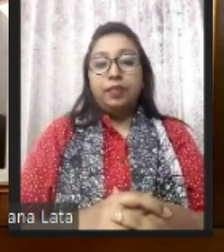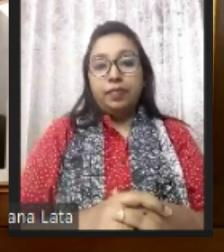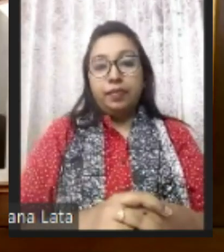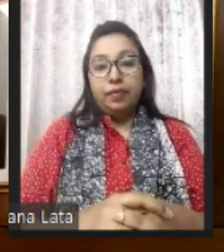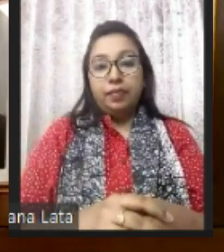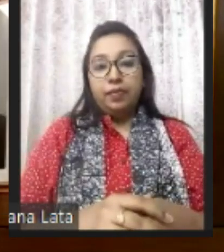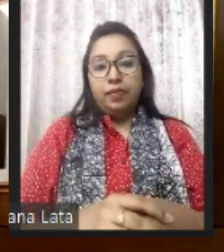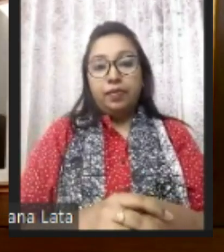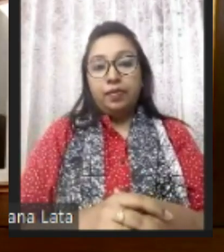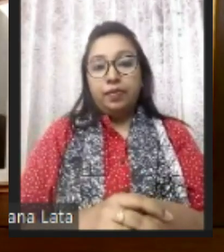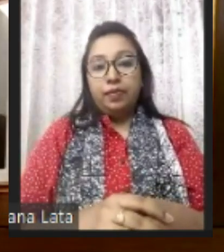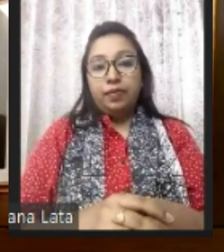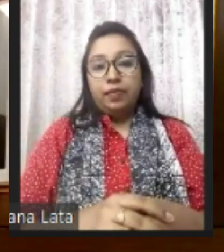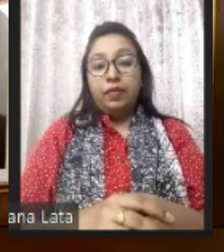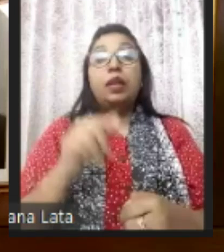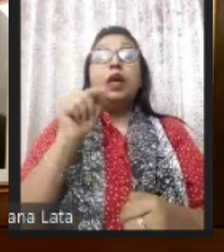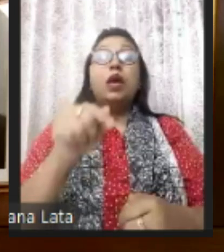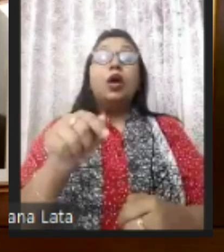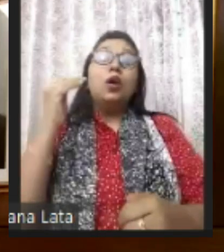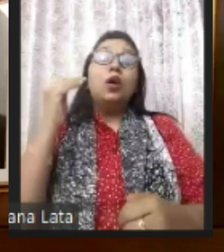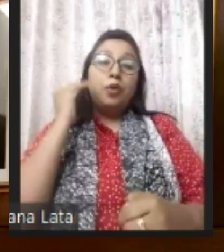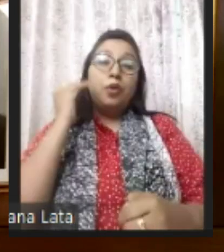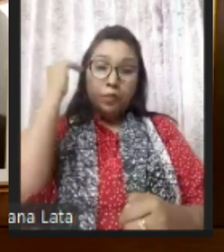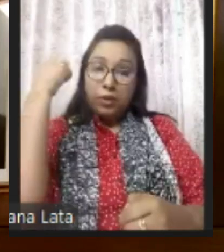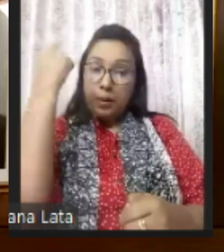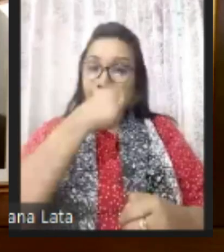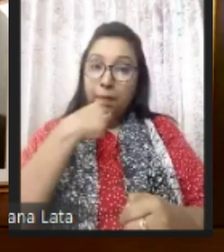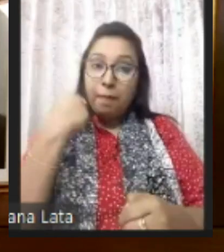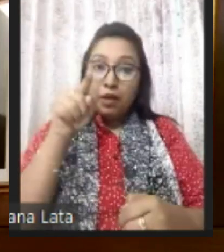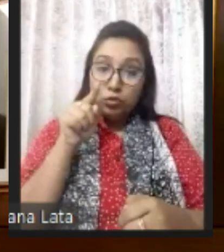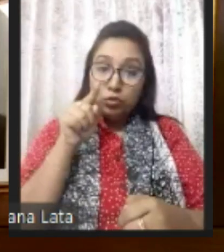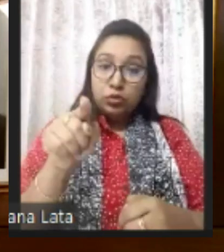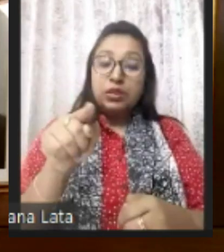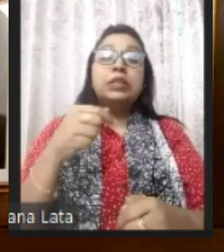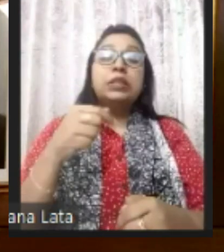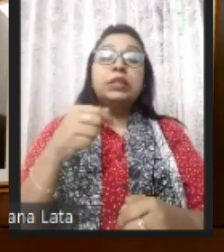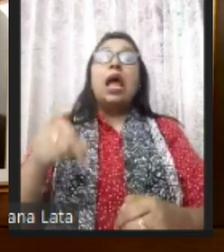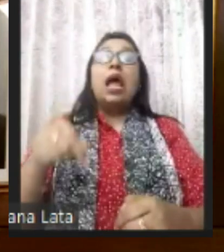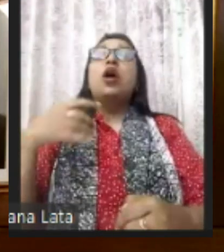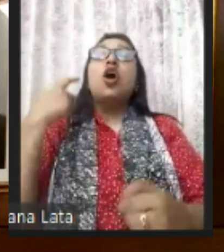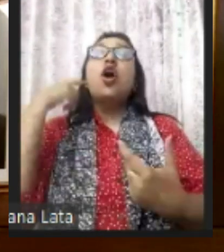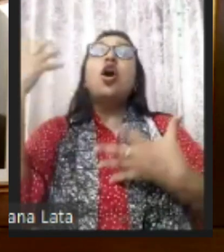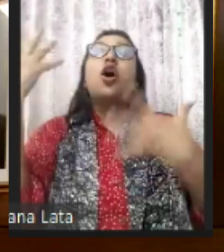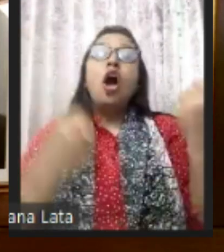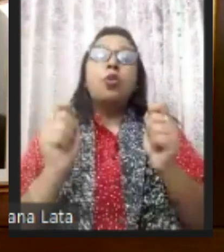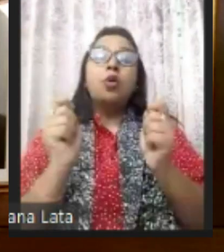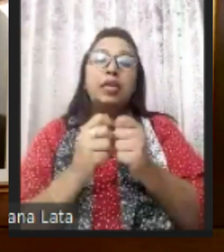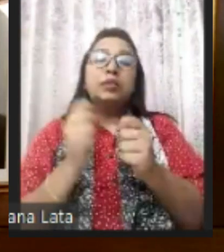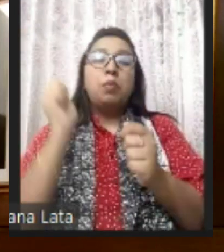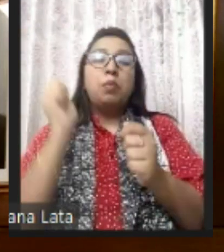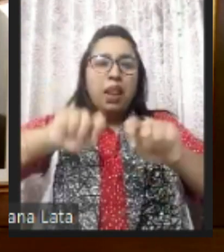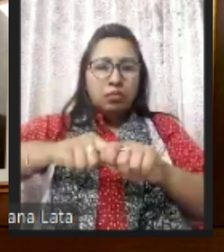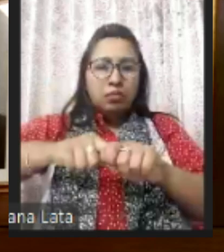taken internationally to ensure equal participation of all citizens, including persons